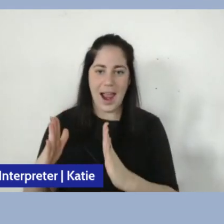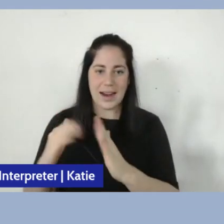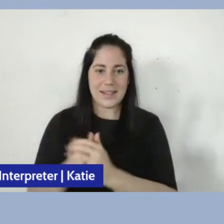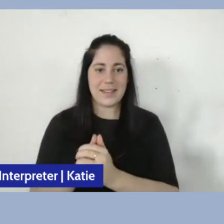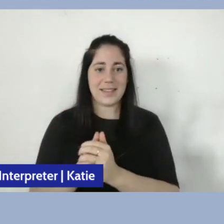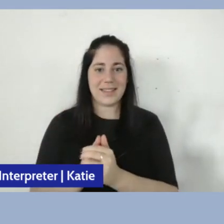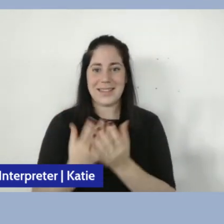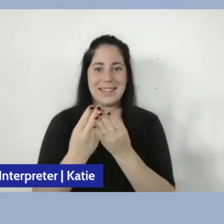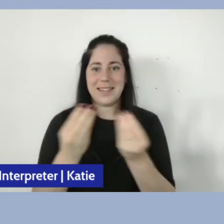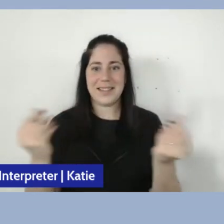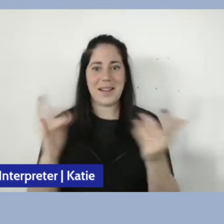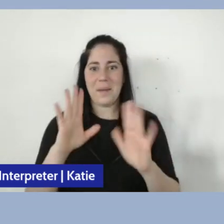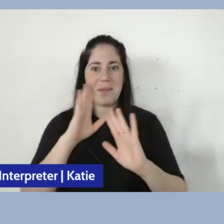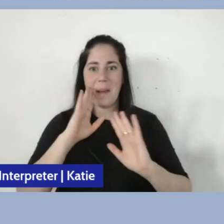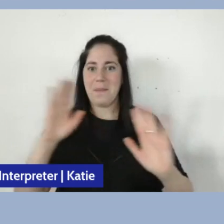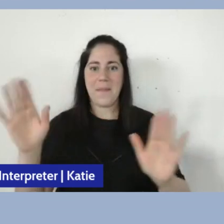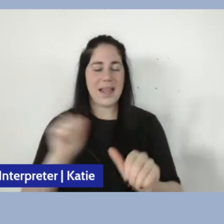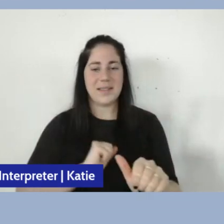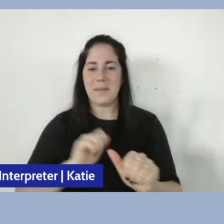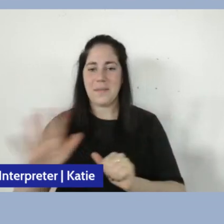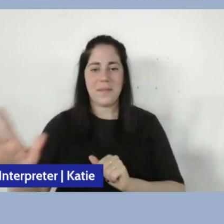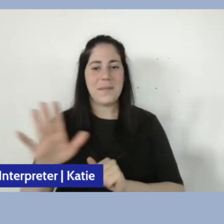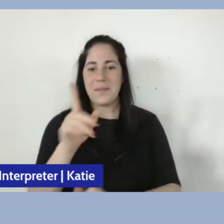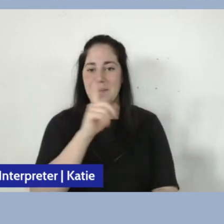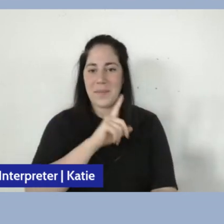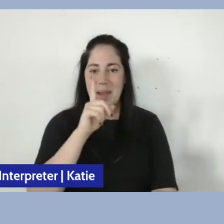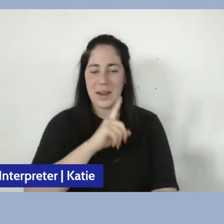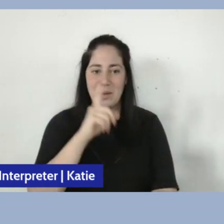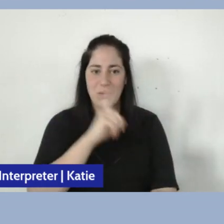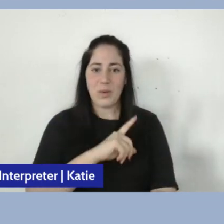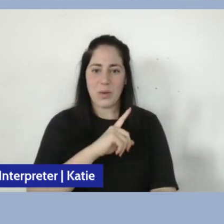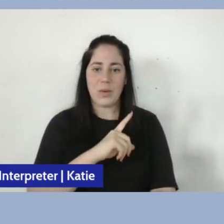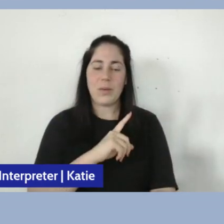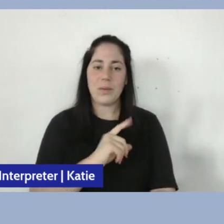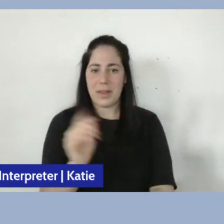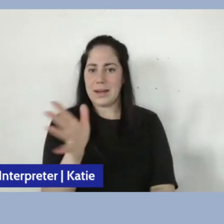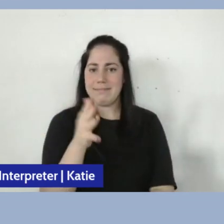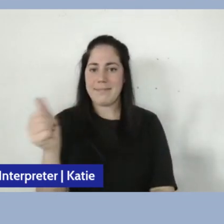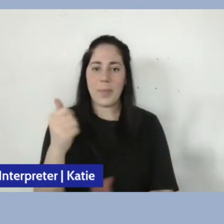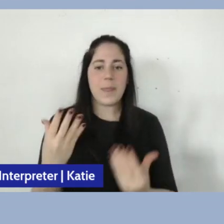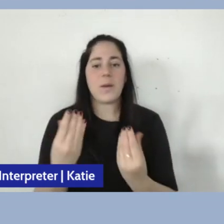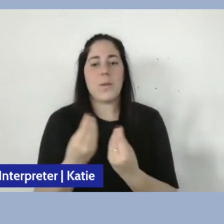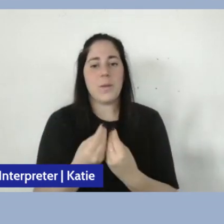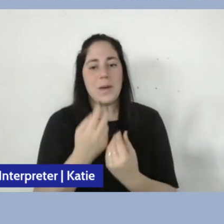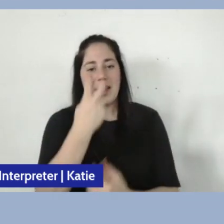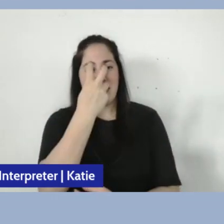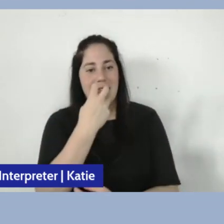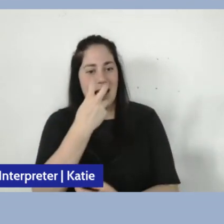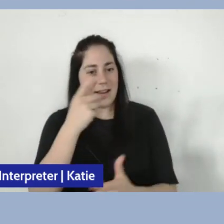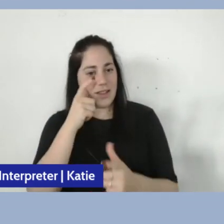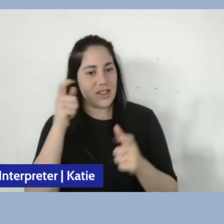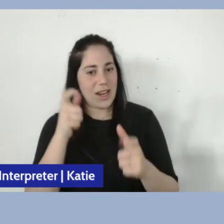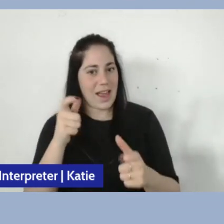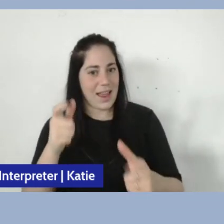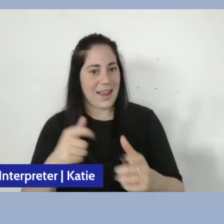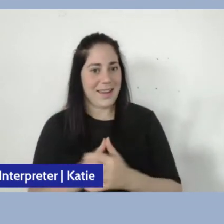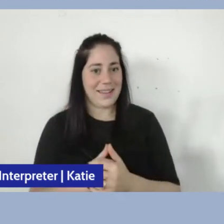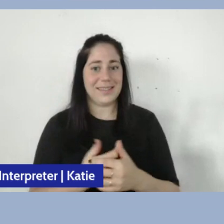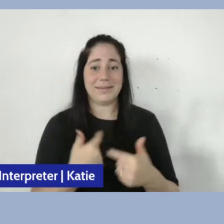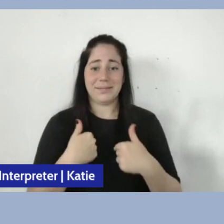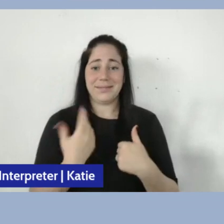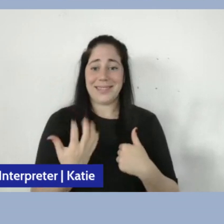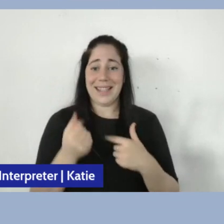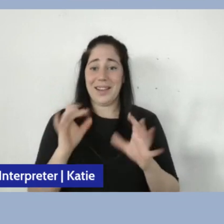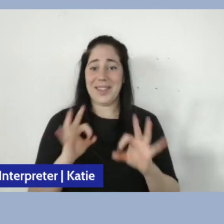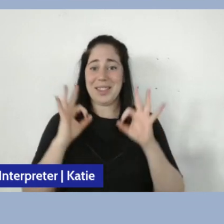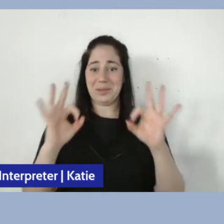gems who are very used to working with us in aged care. And I have a special relationship, and every